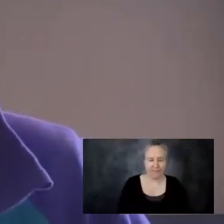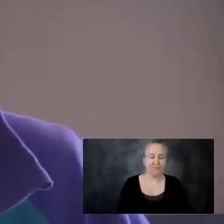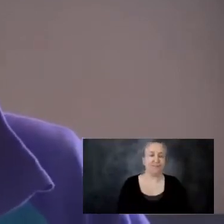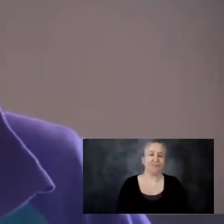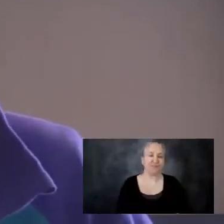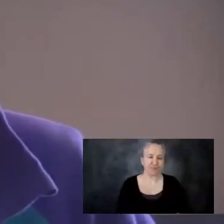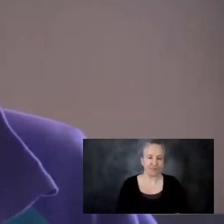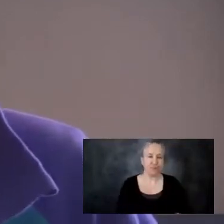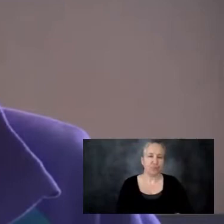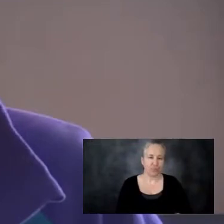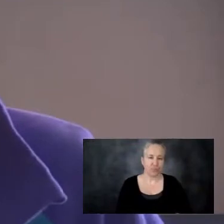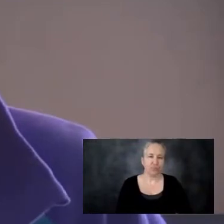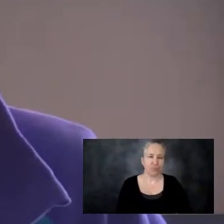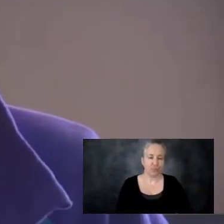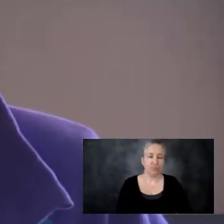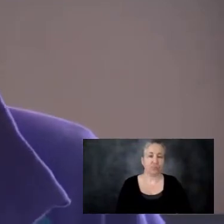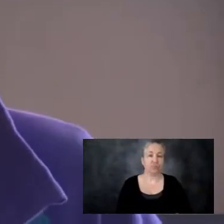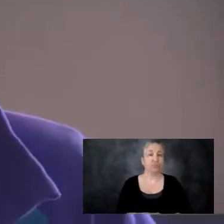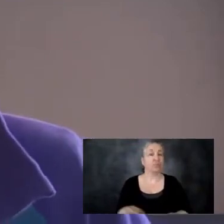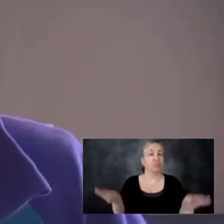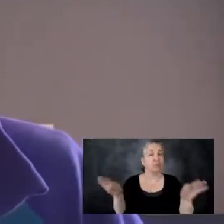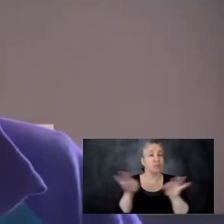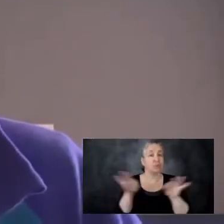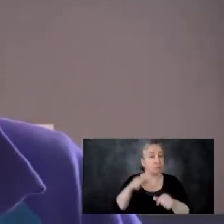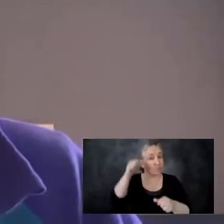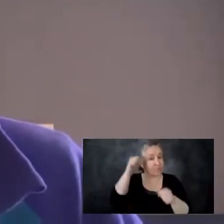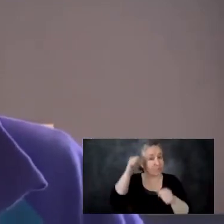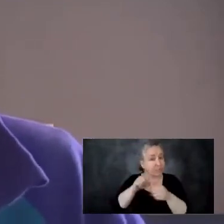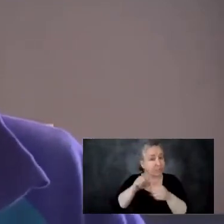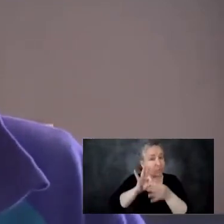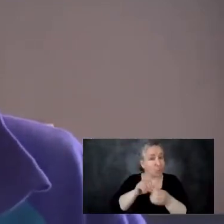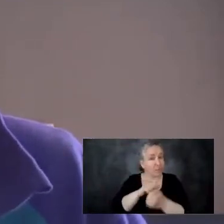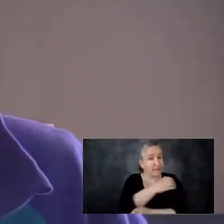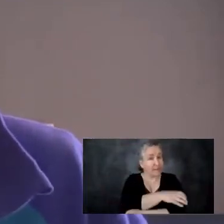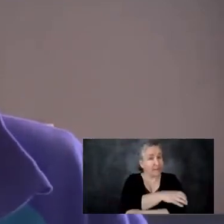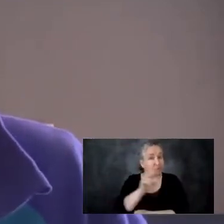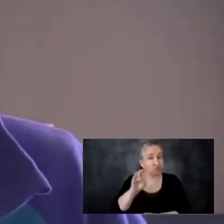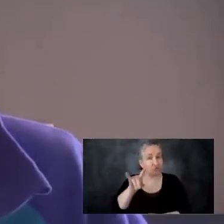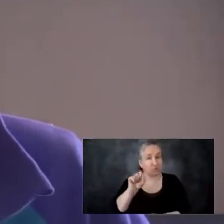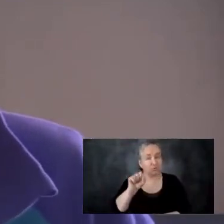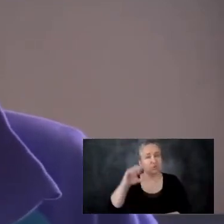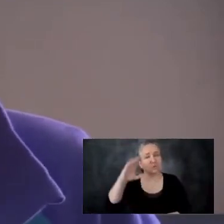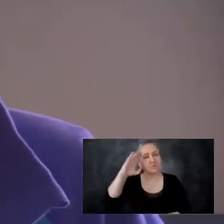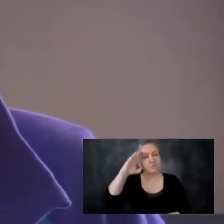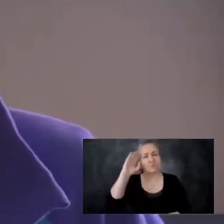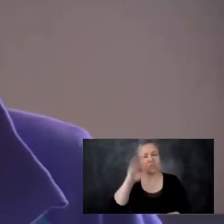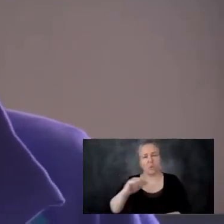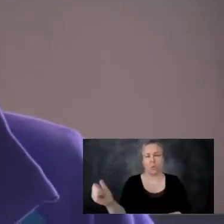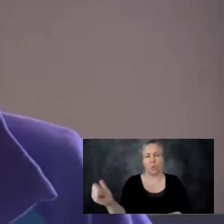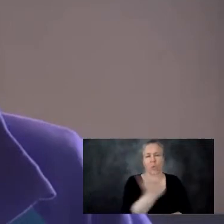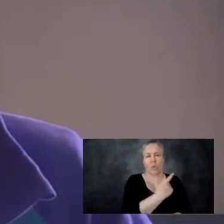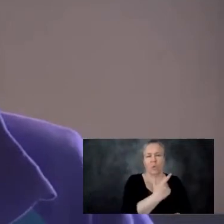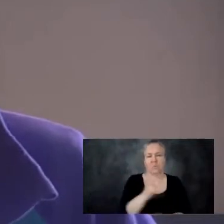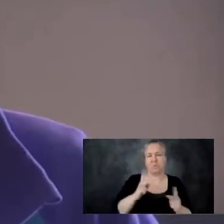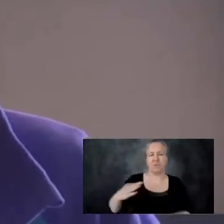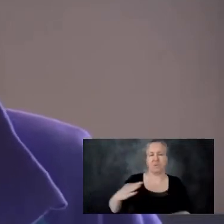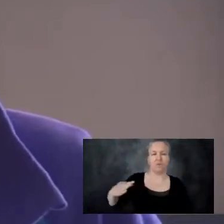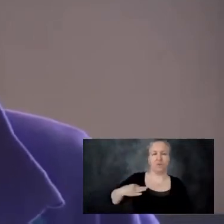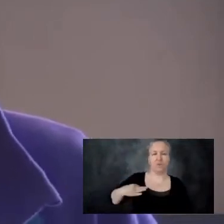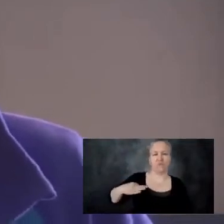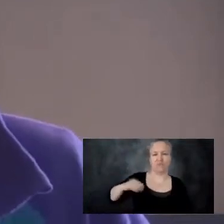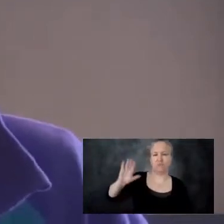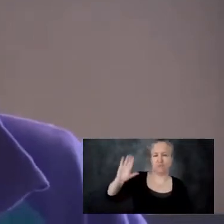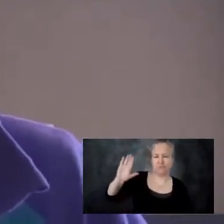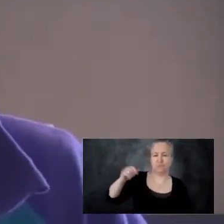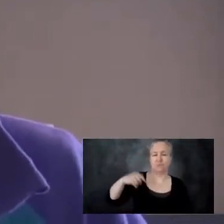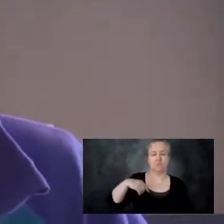So, a couple of things to keep in mind about clinical trials. All clinical trials are voluntary, and this is extremely